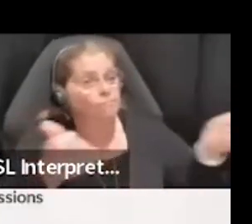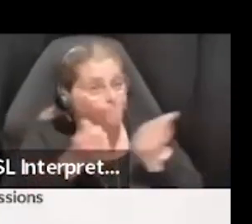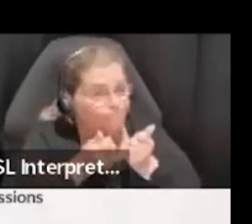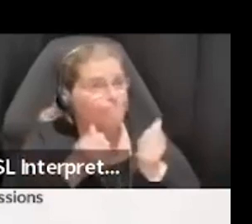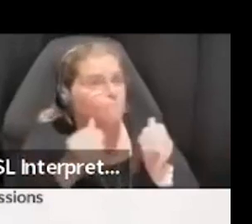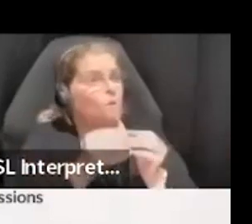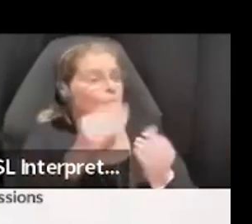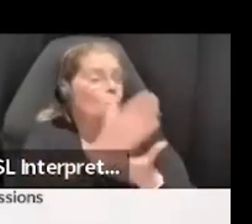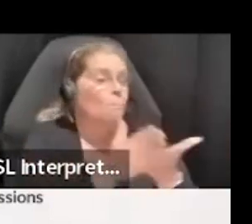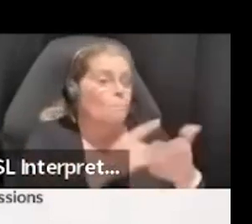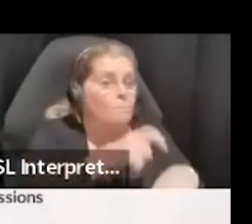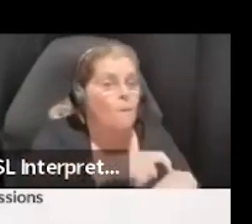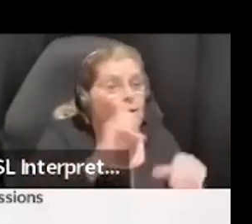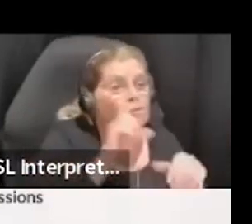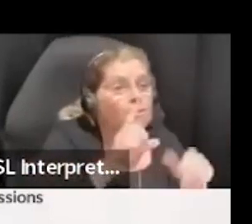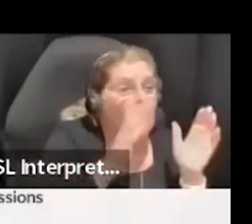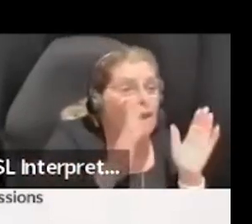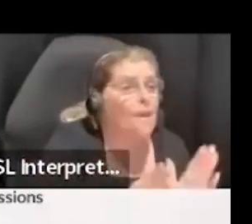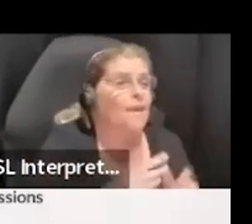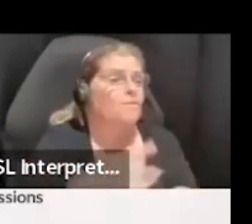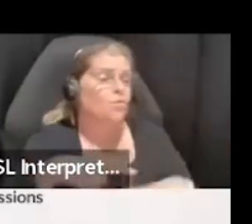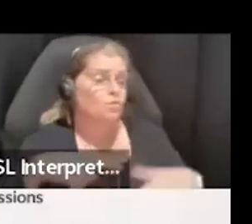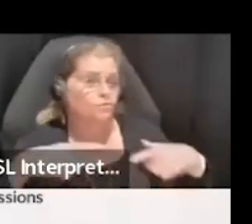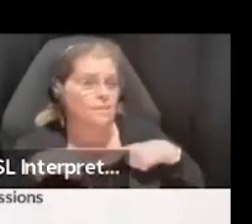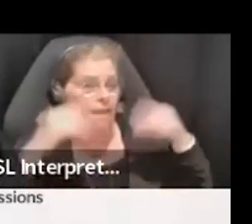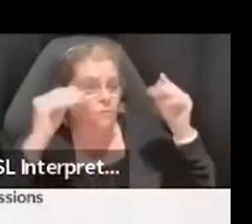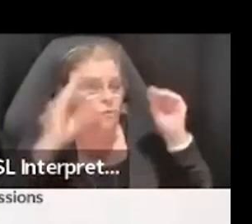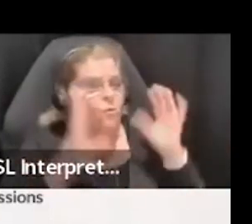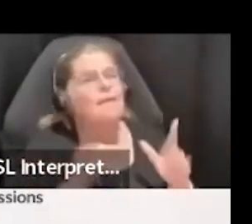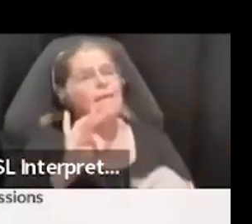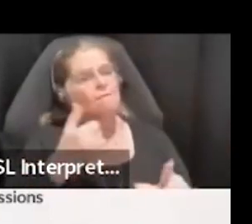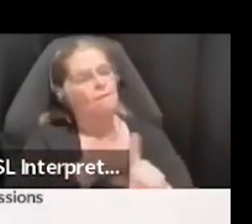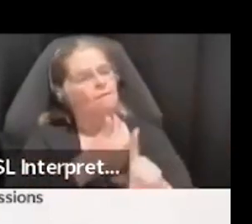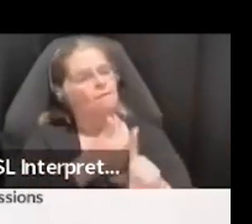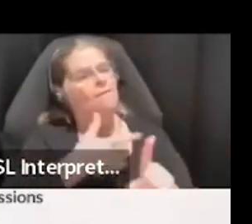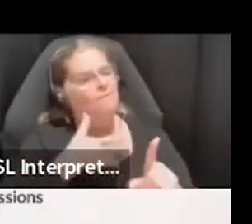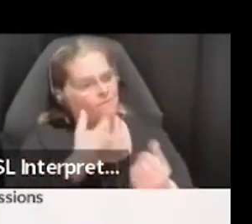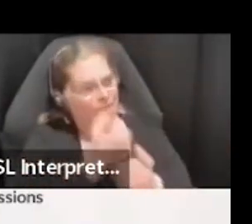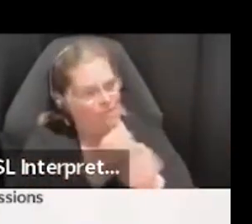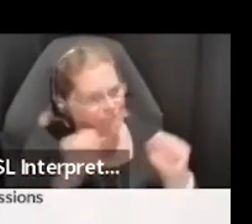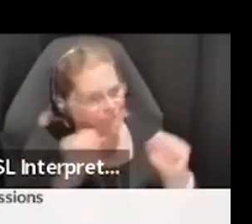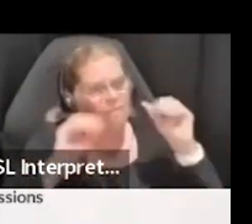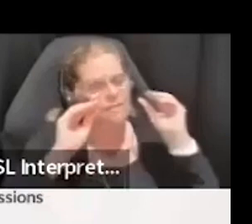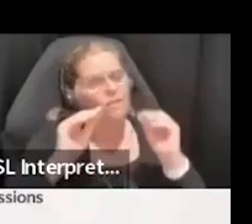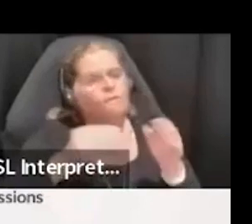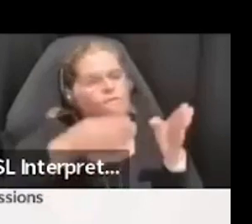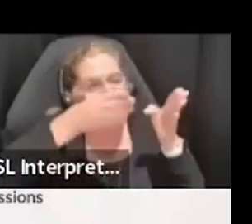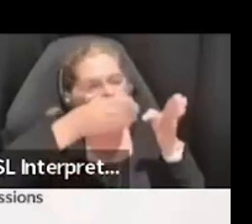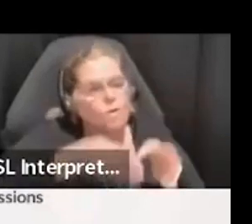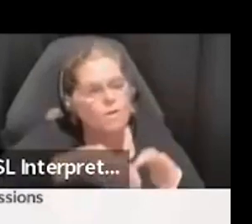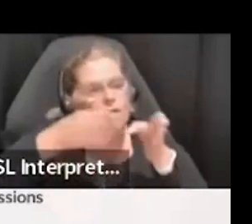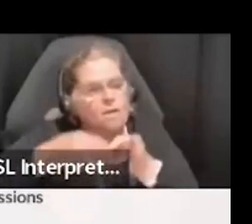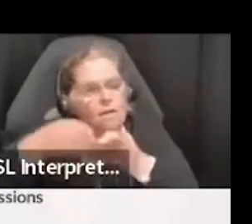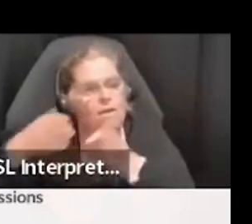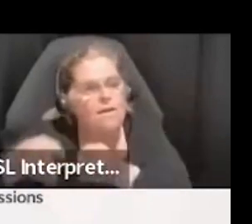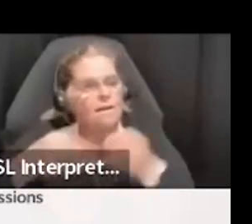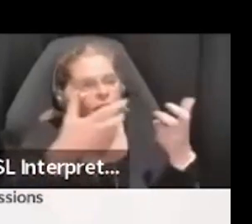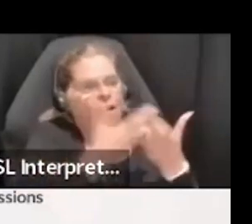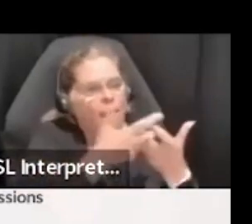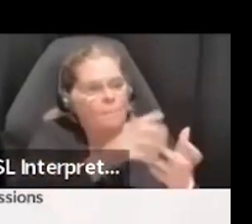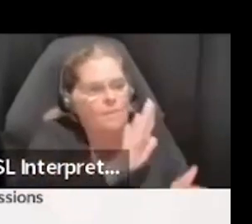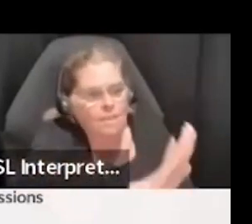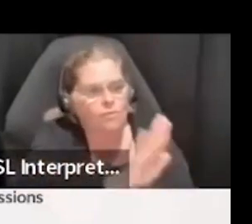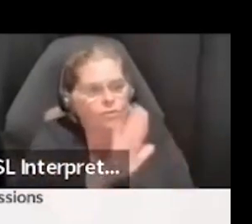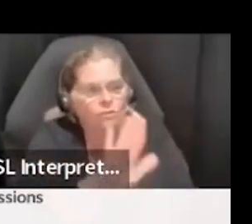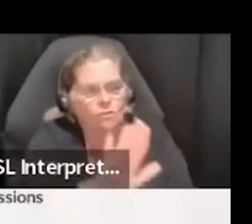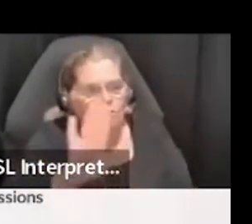special educators back to the field if they felt safe and could provide instruction based on each child's accommodations. No matter